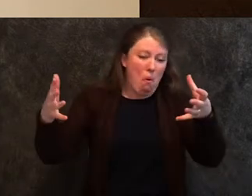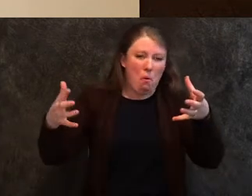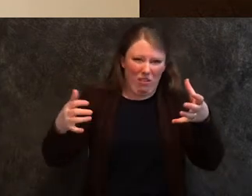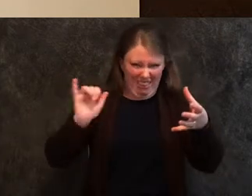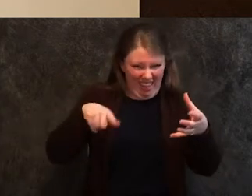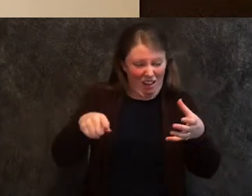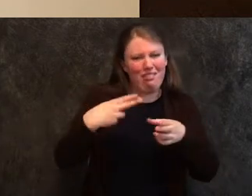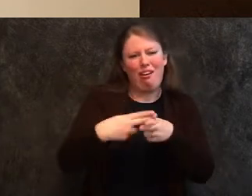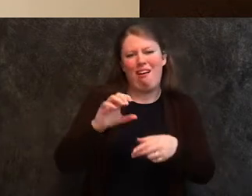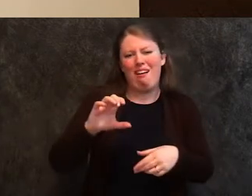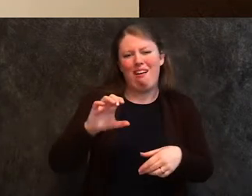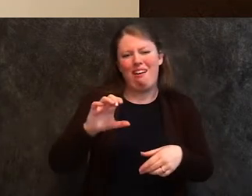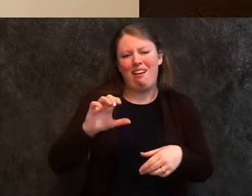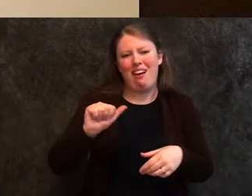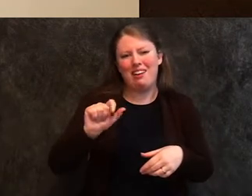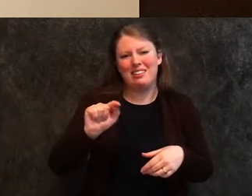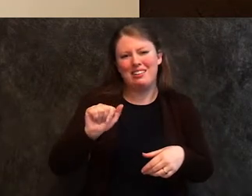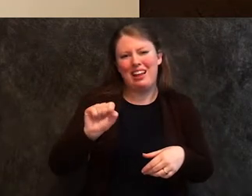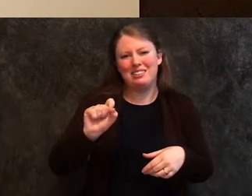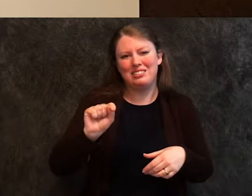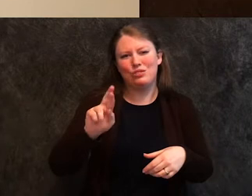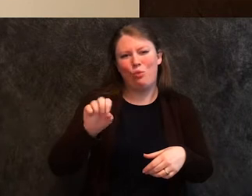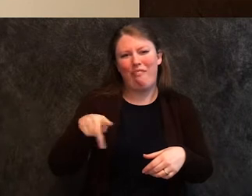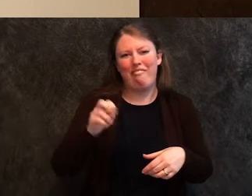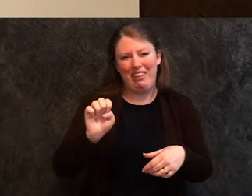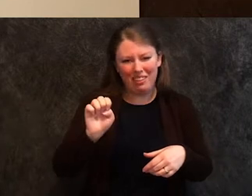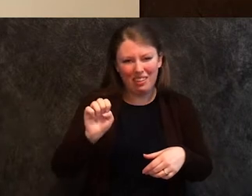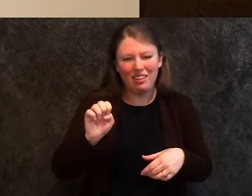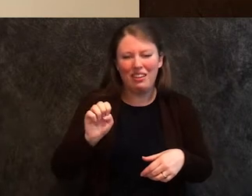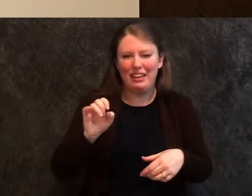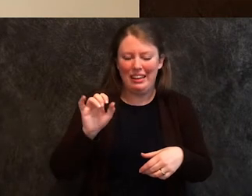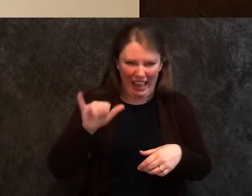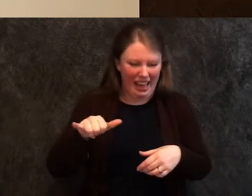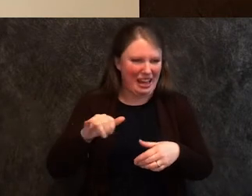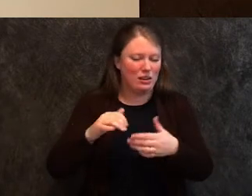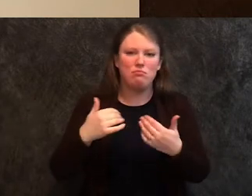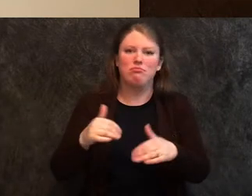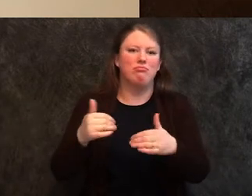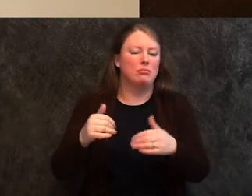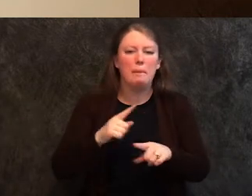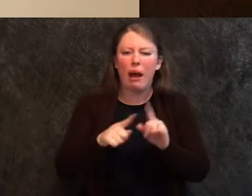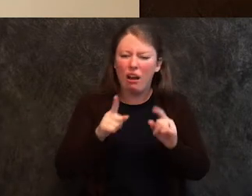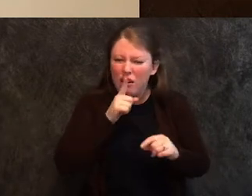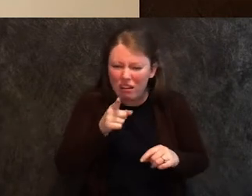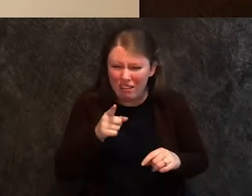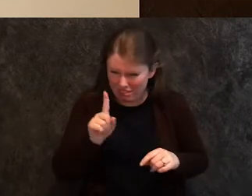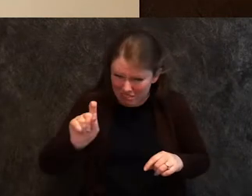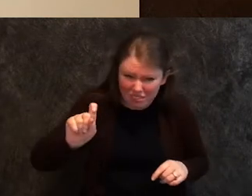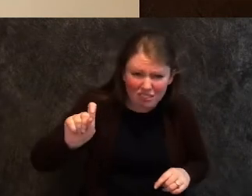I'm really praying about what's going on, asking God to reveal to me the truths of what's happening in the world that seems so out of